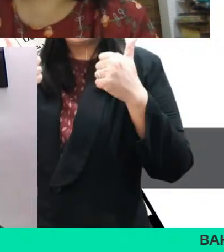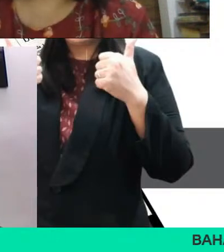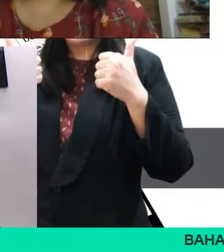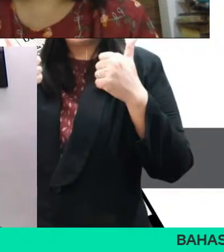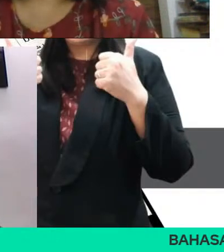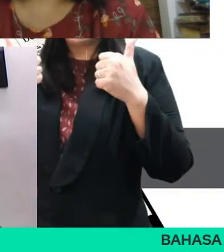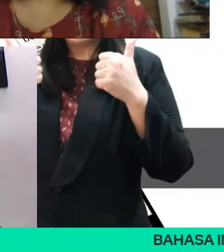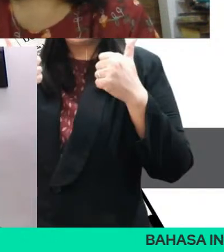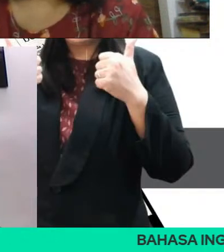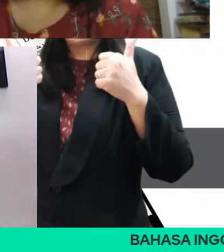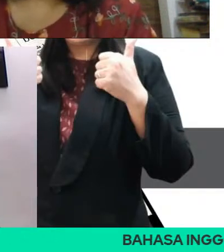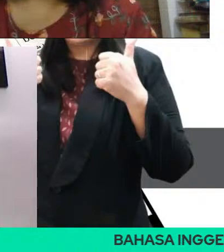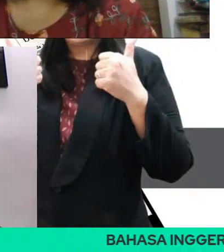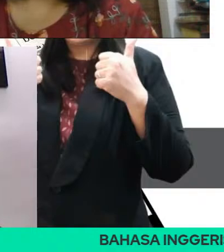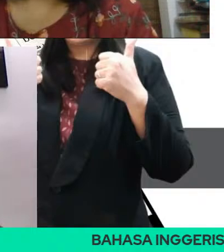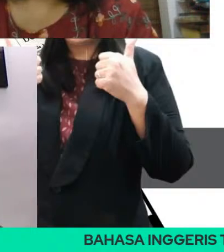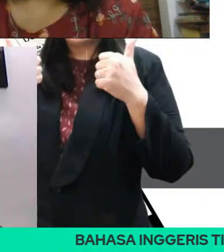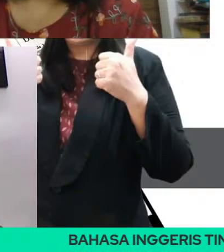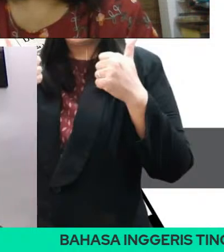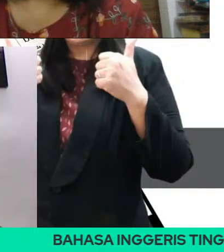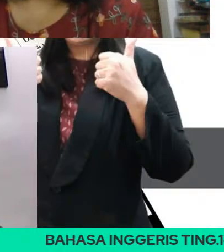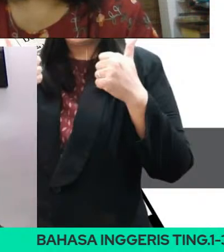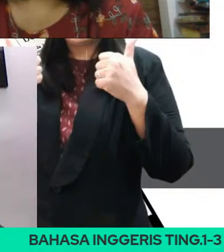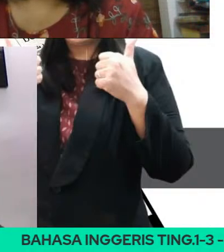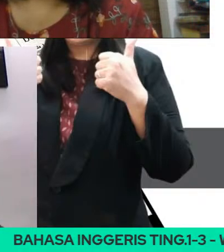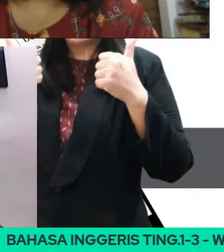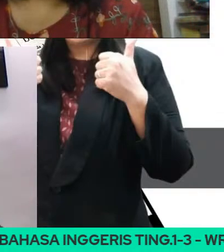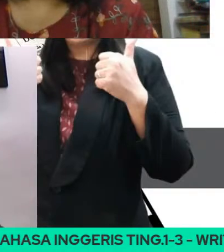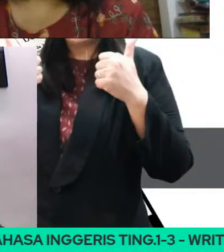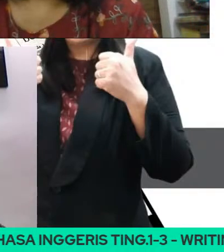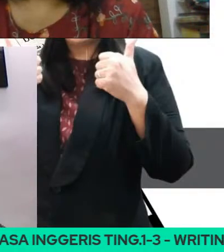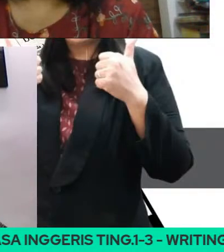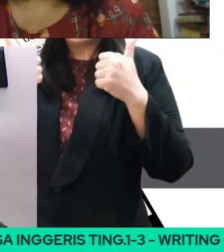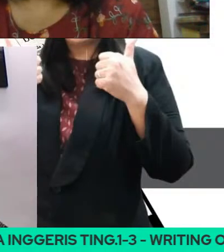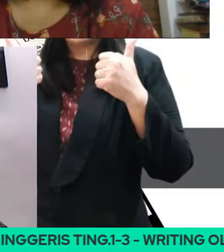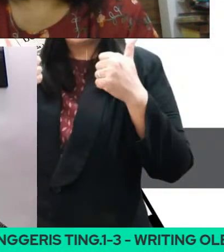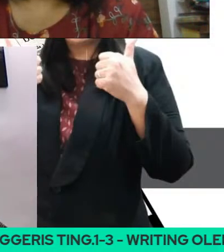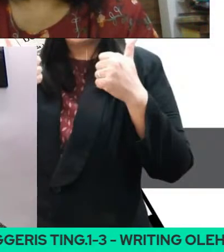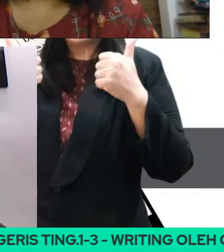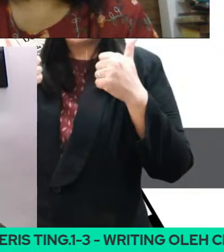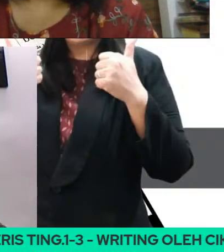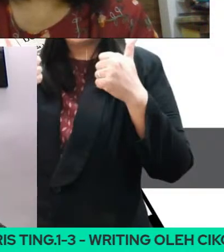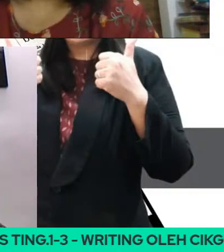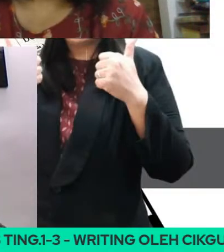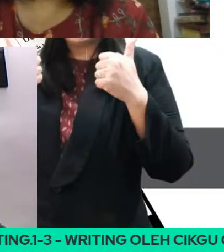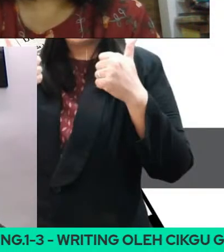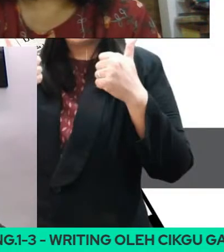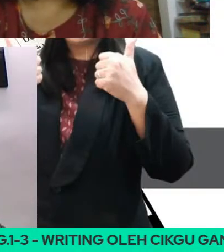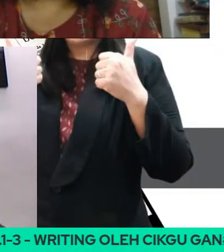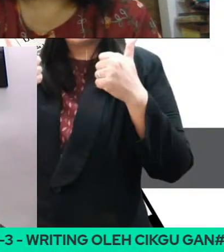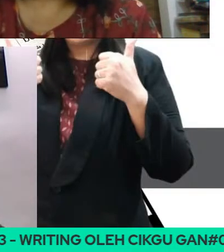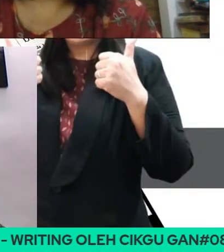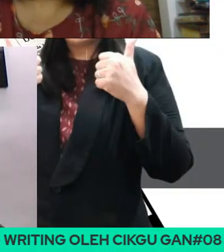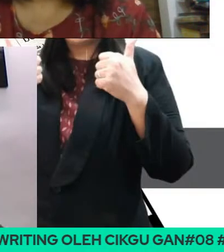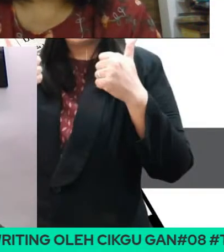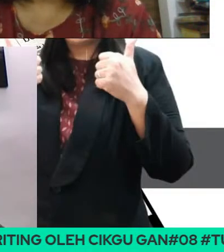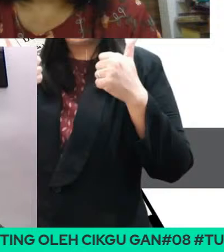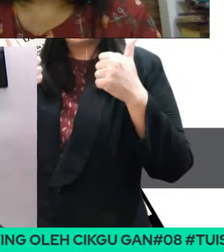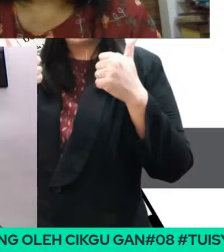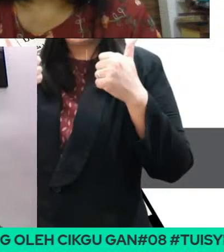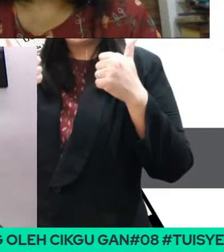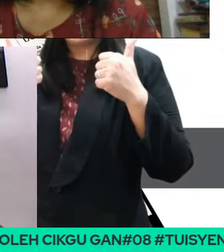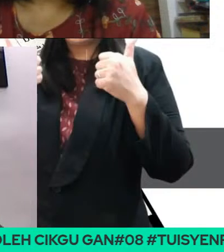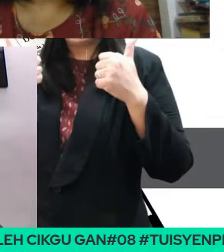King George V. Welcome, Madam Gan. Negeri Sembilan. And we are now live